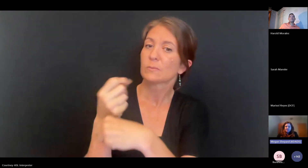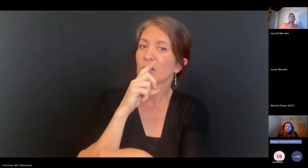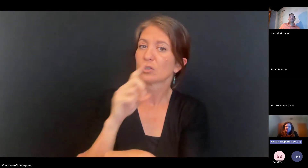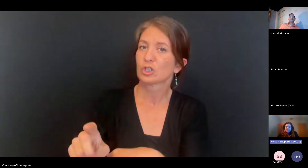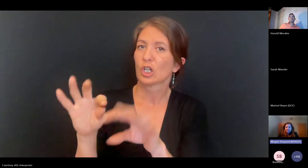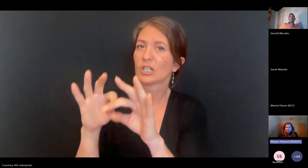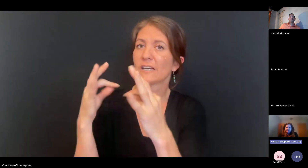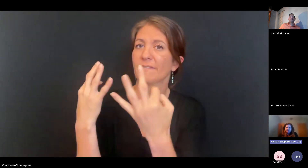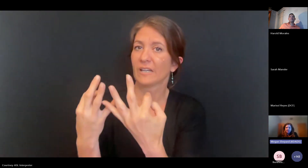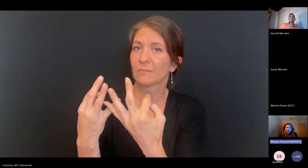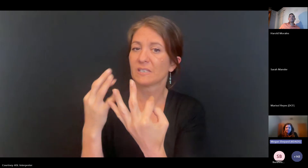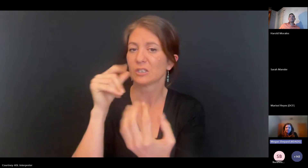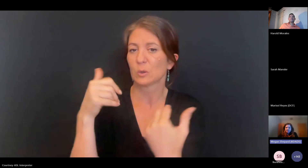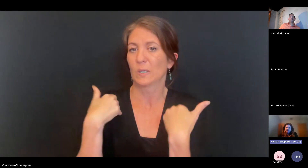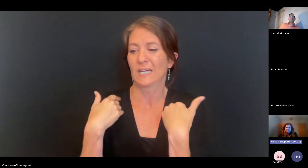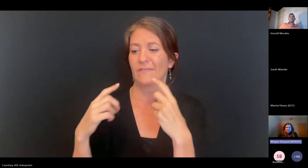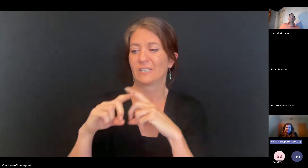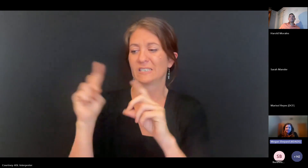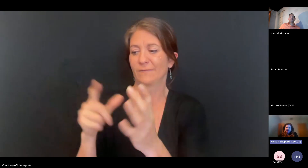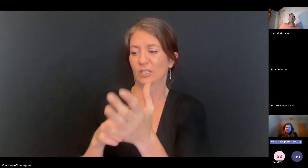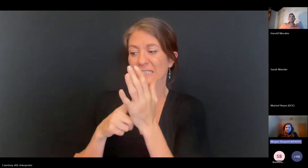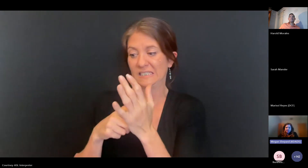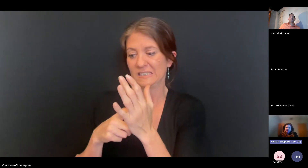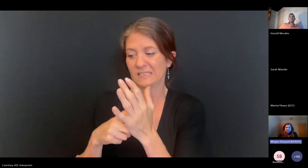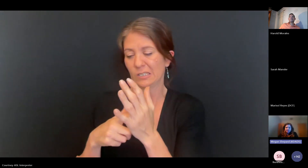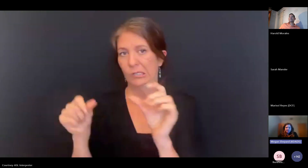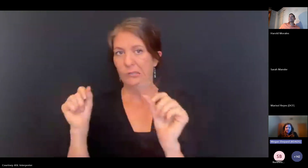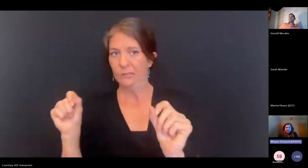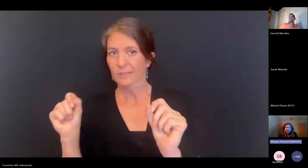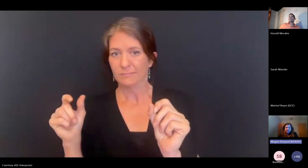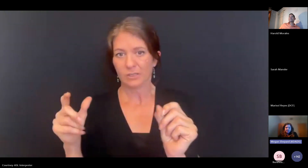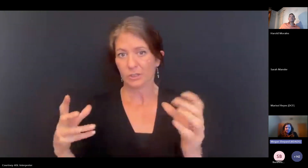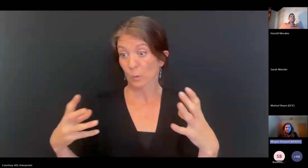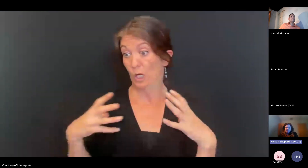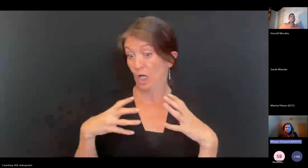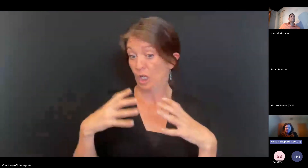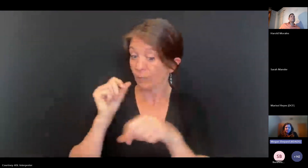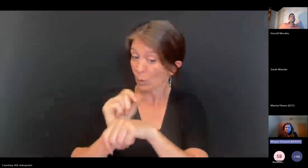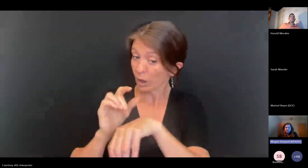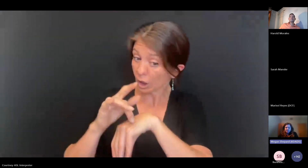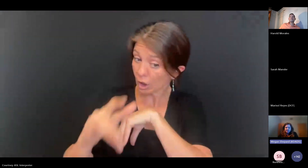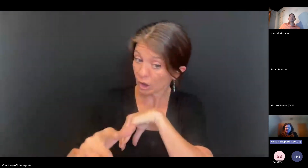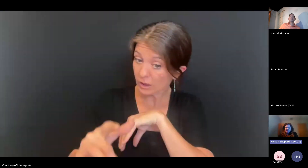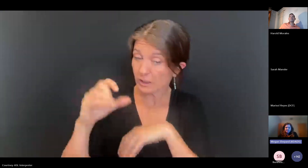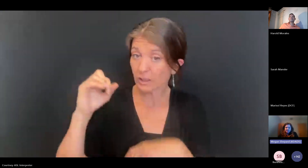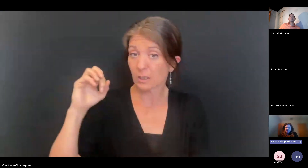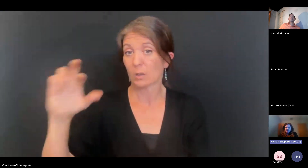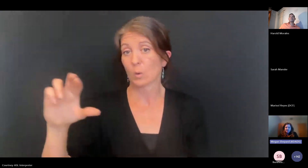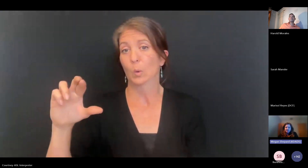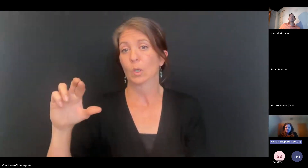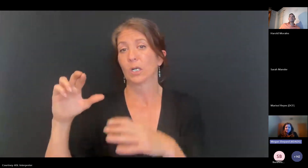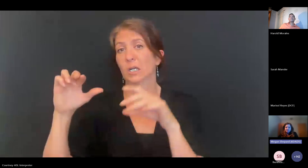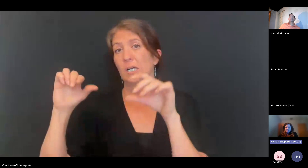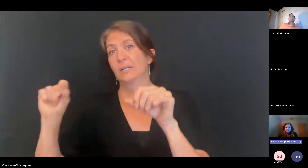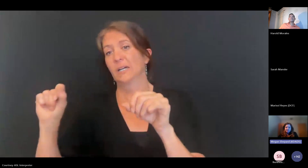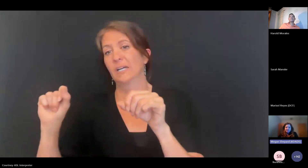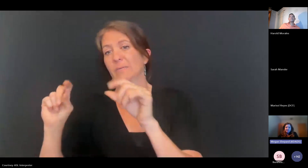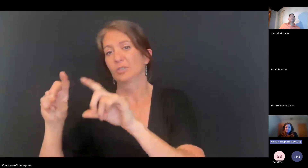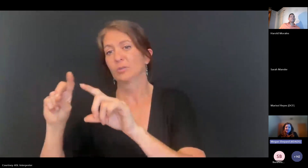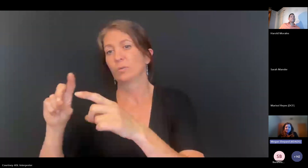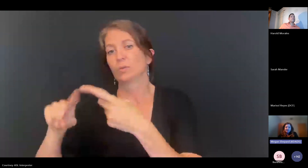different needs are able to kind of maybe take off work early and be able to attend this meeting.